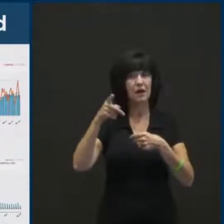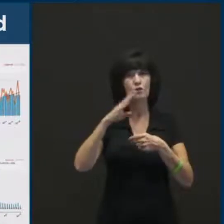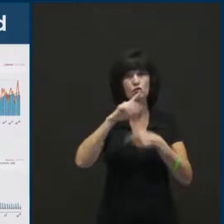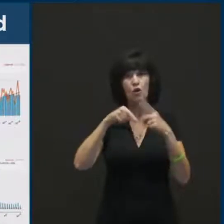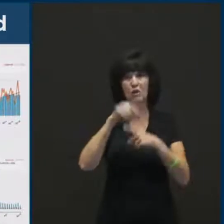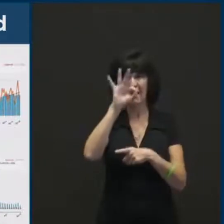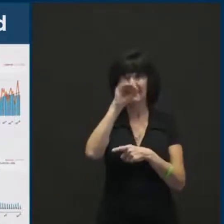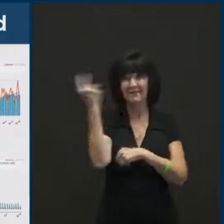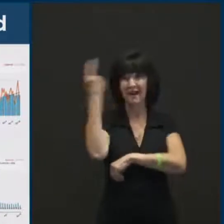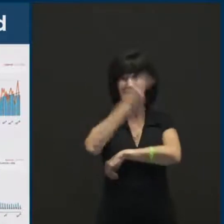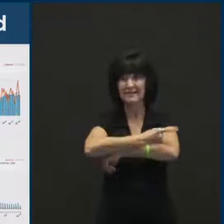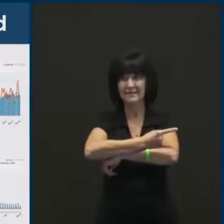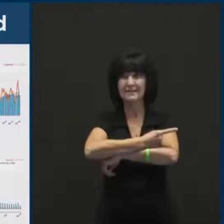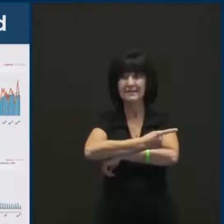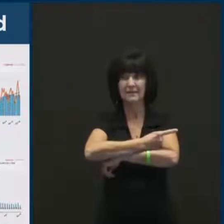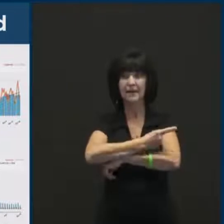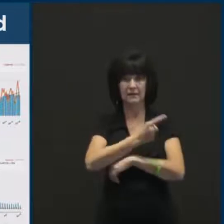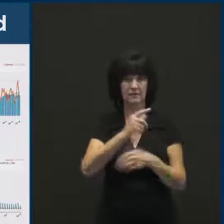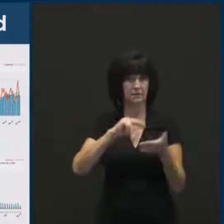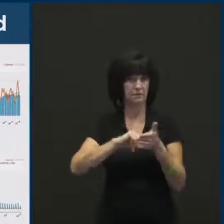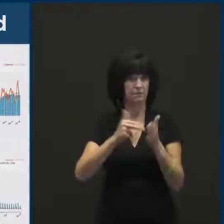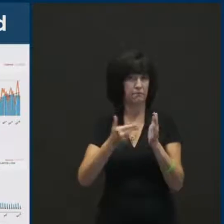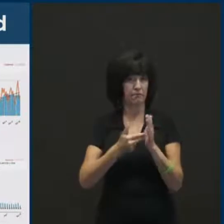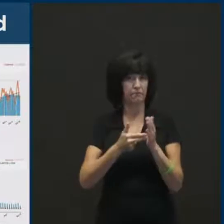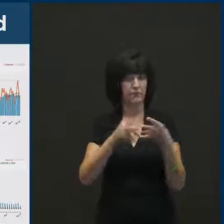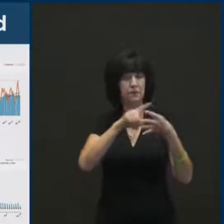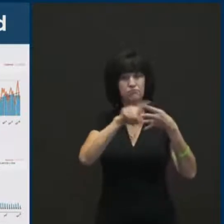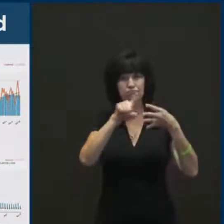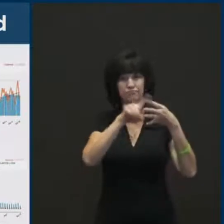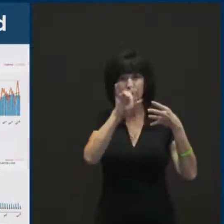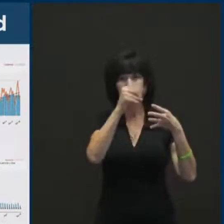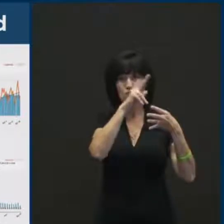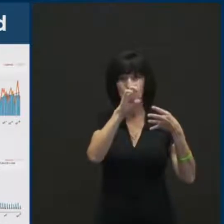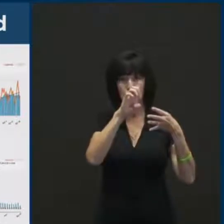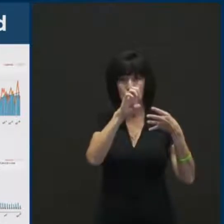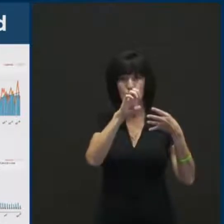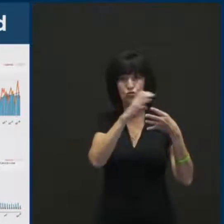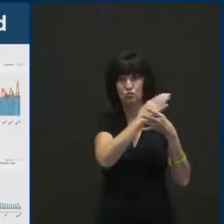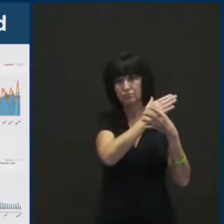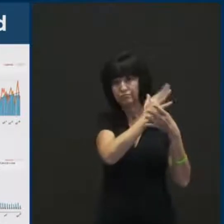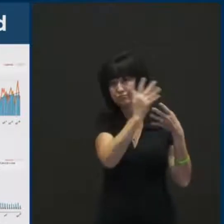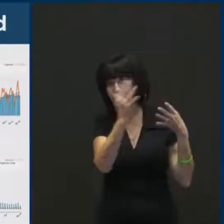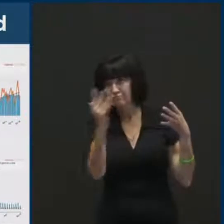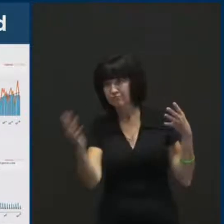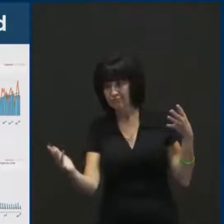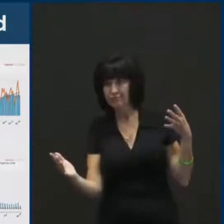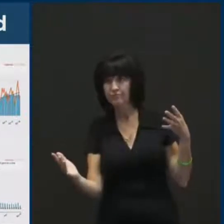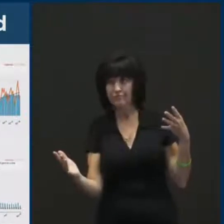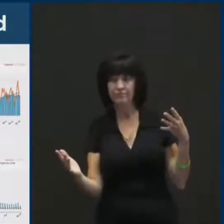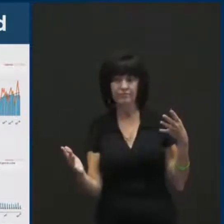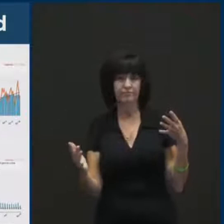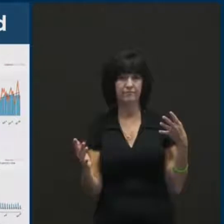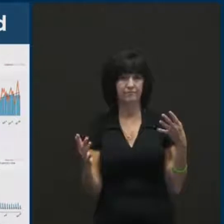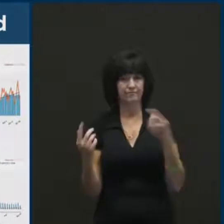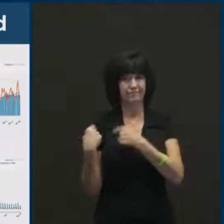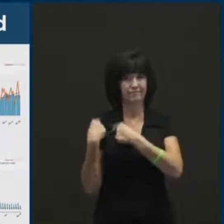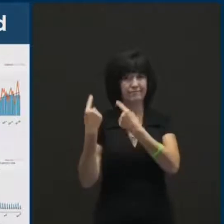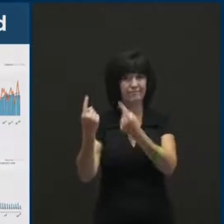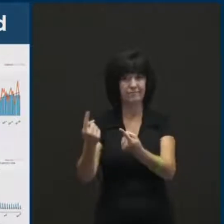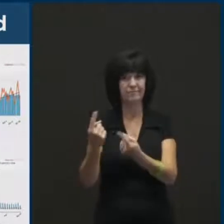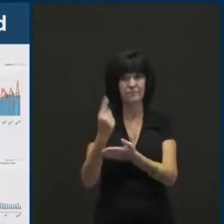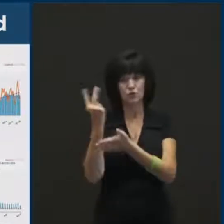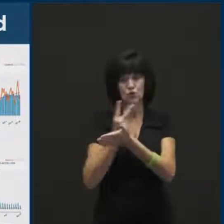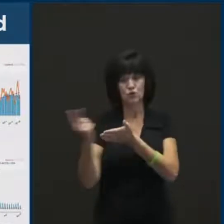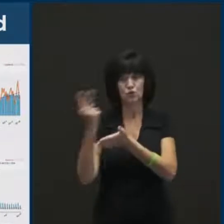in June and early July, with the little uptick in hospitalizations that we've experienced over the last couple weeks